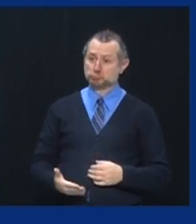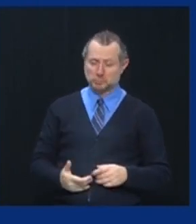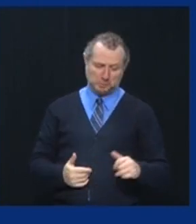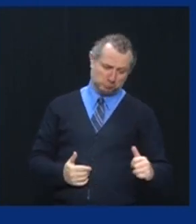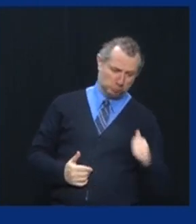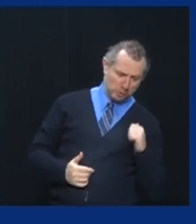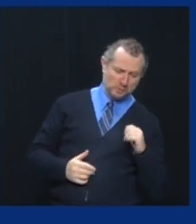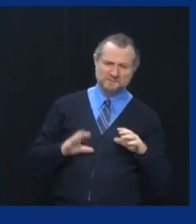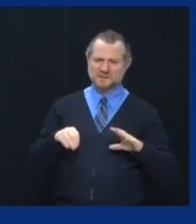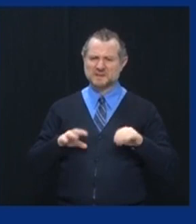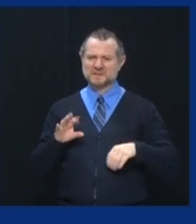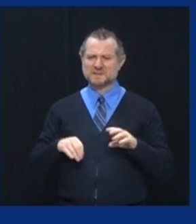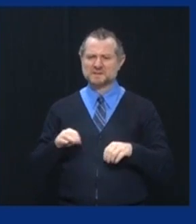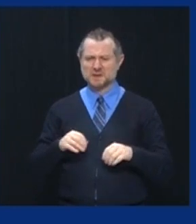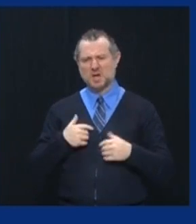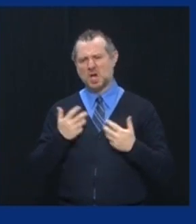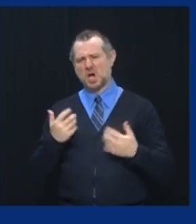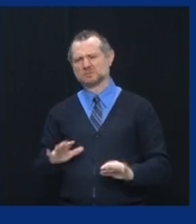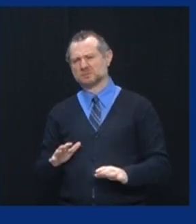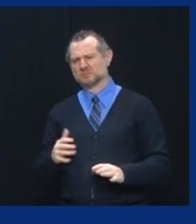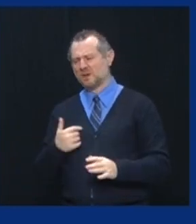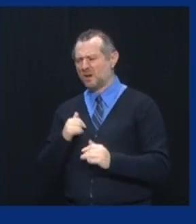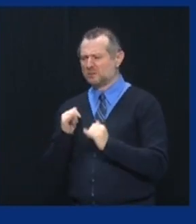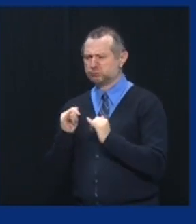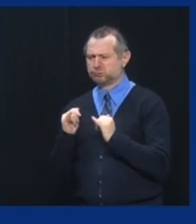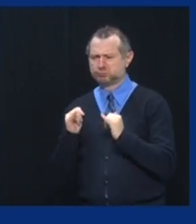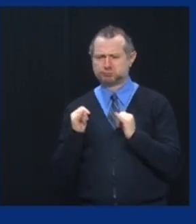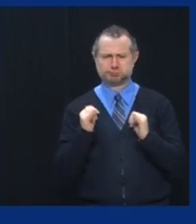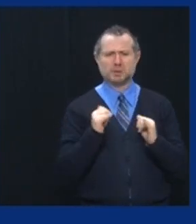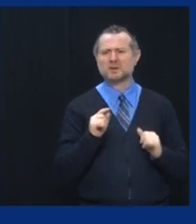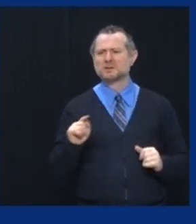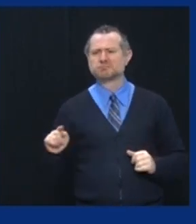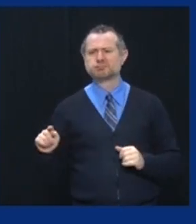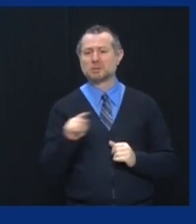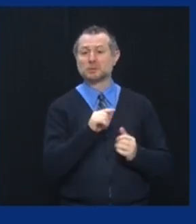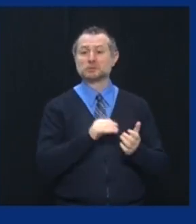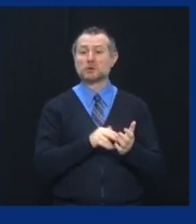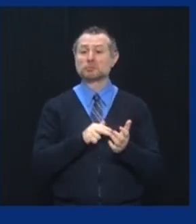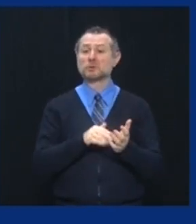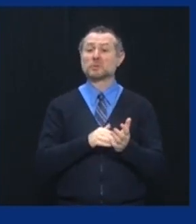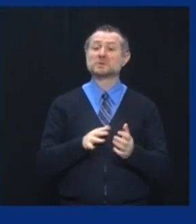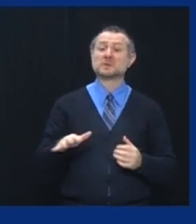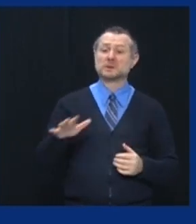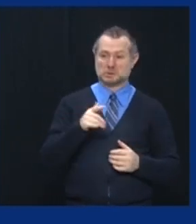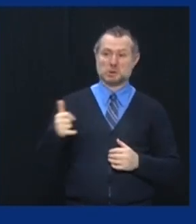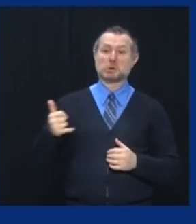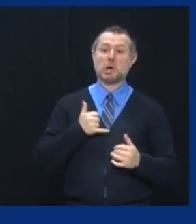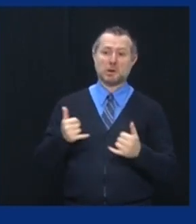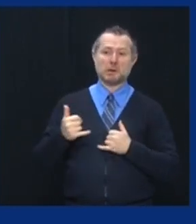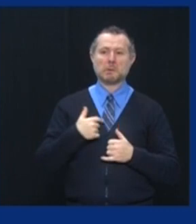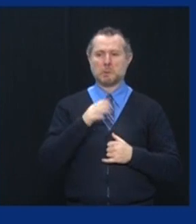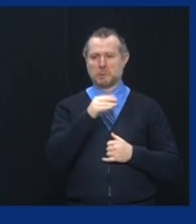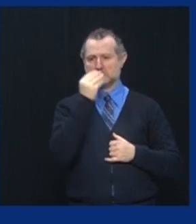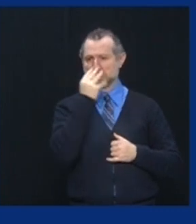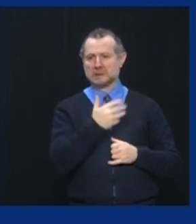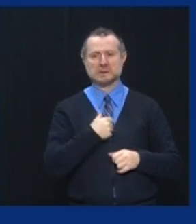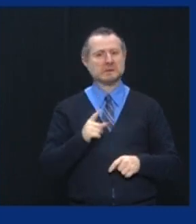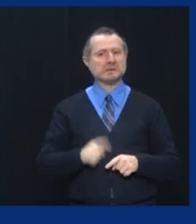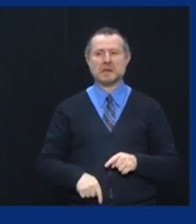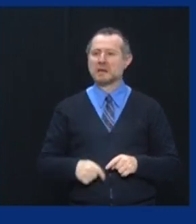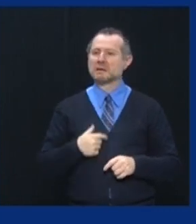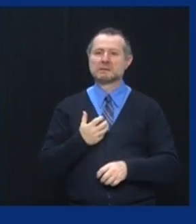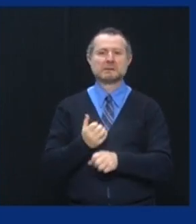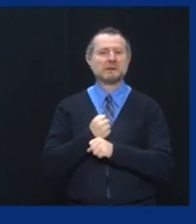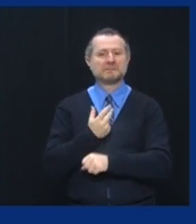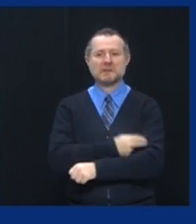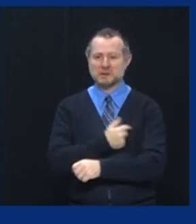phone calls of healthcare workers saying, I can't get a vaccine, and I'm